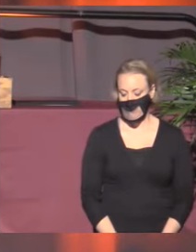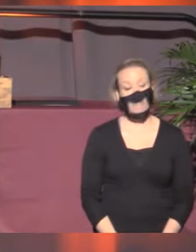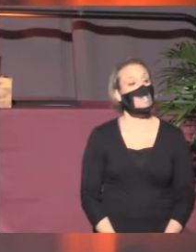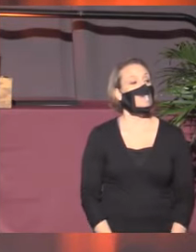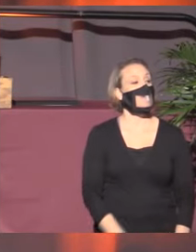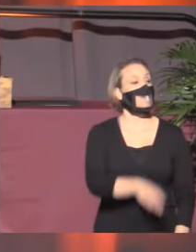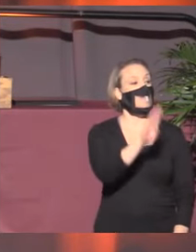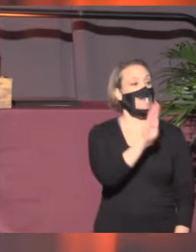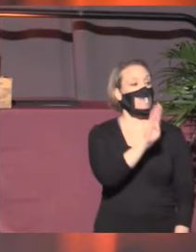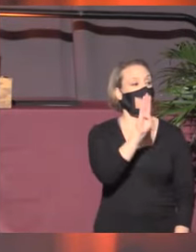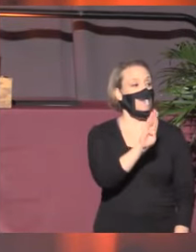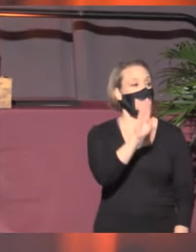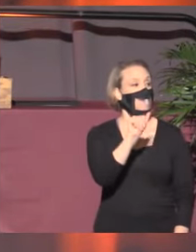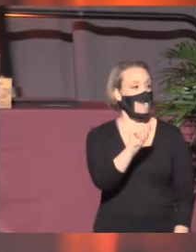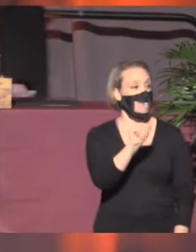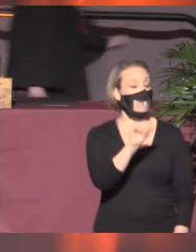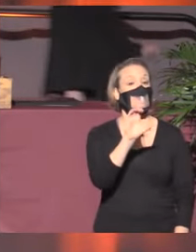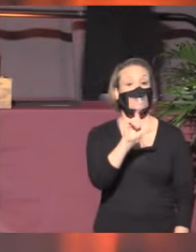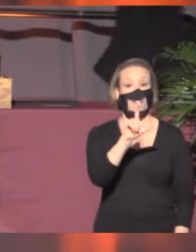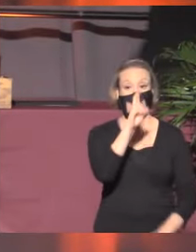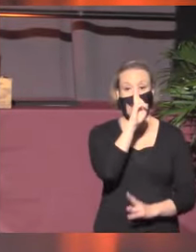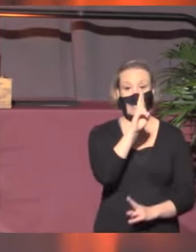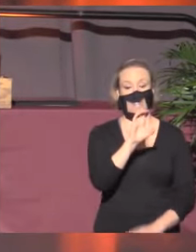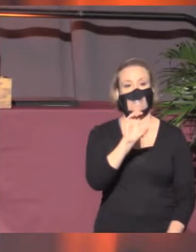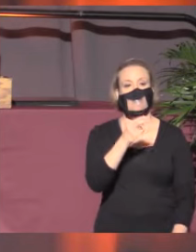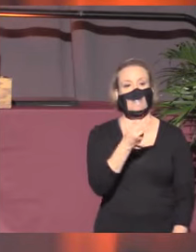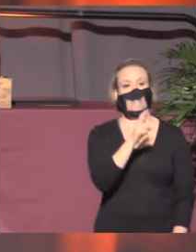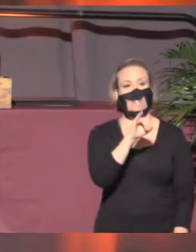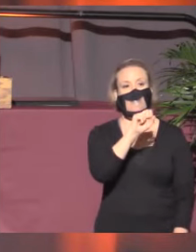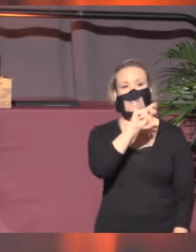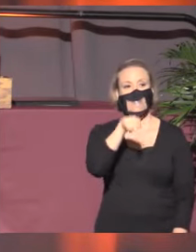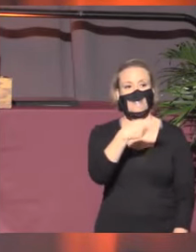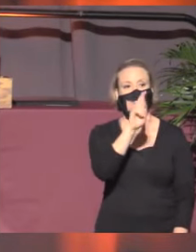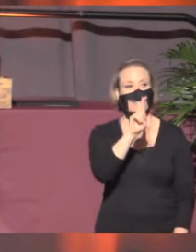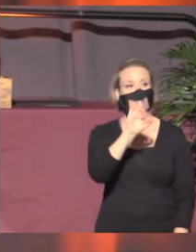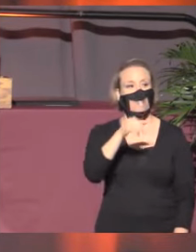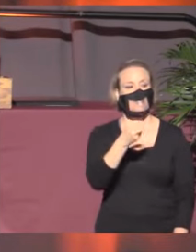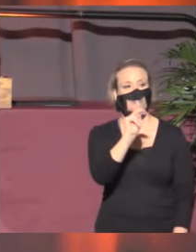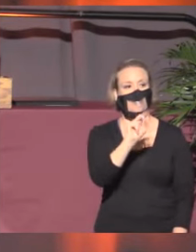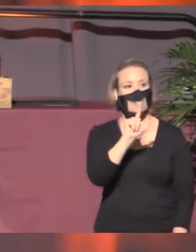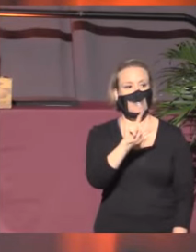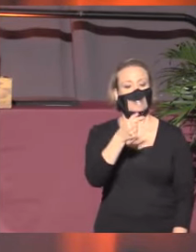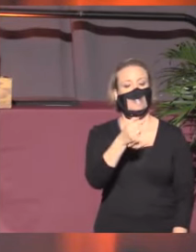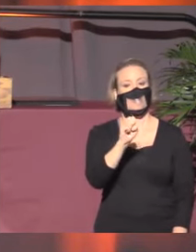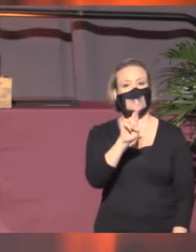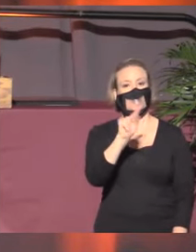Bachelor of Business Administration, cum laude, Christopher John Gert.